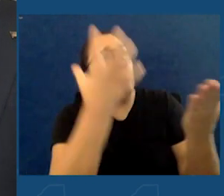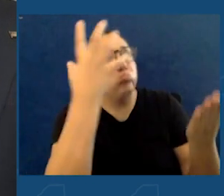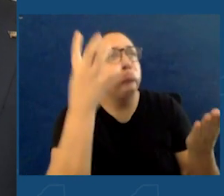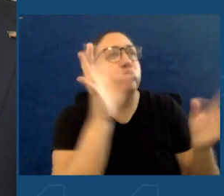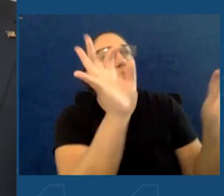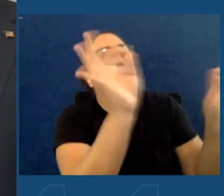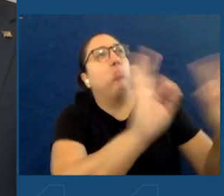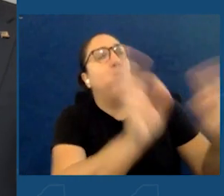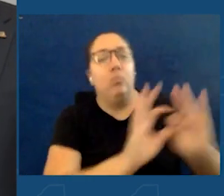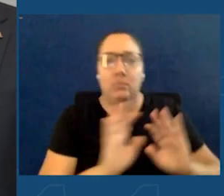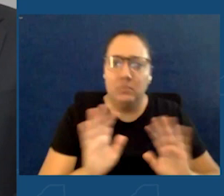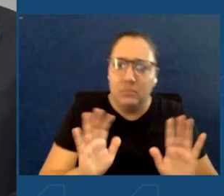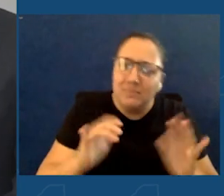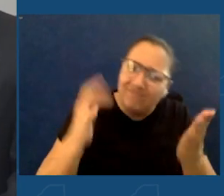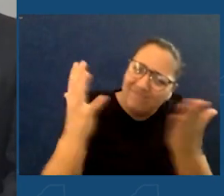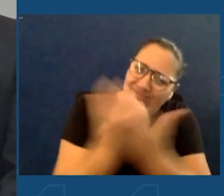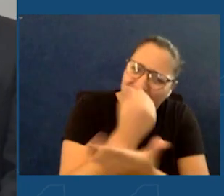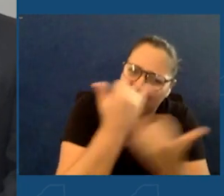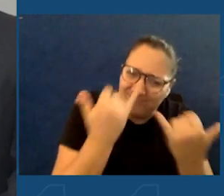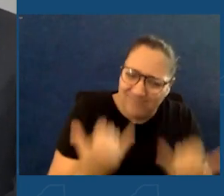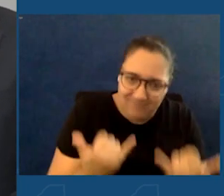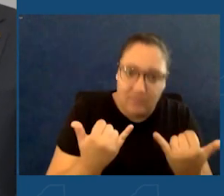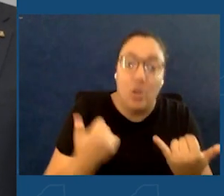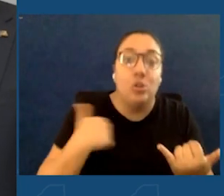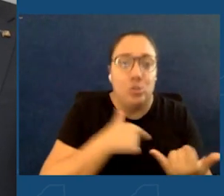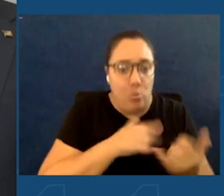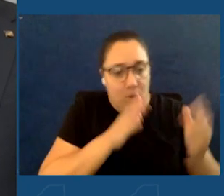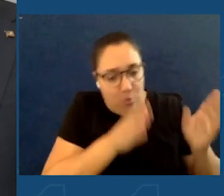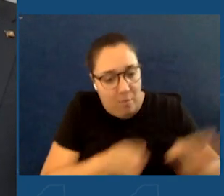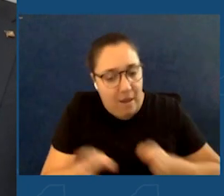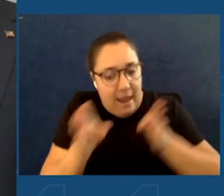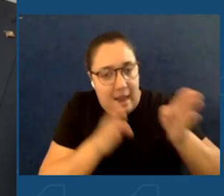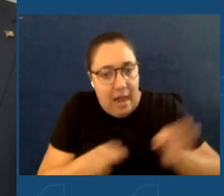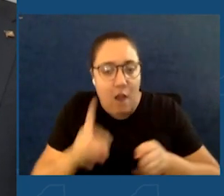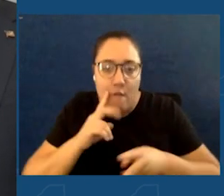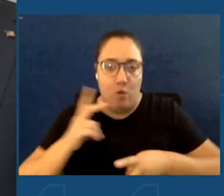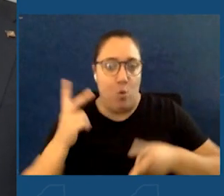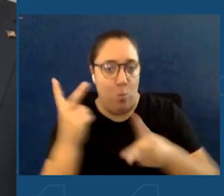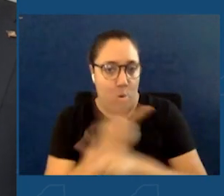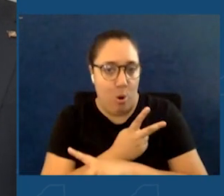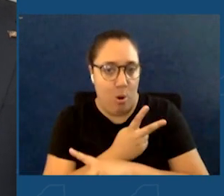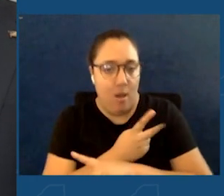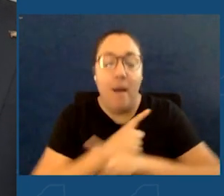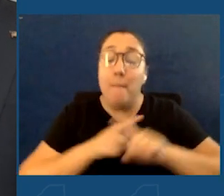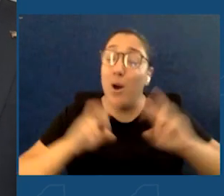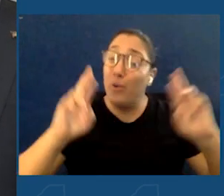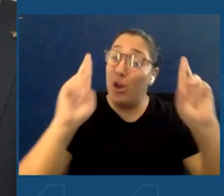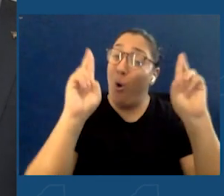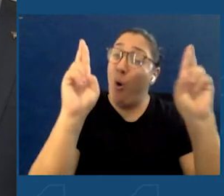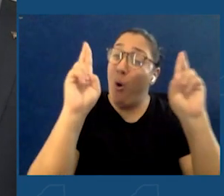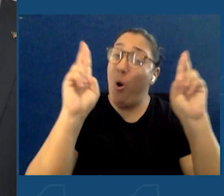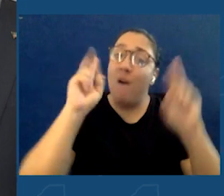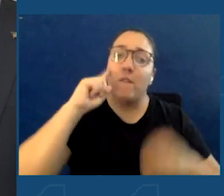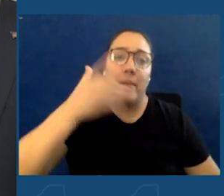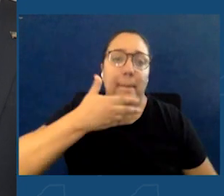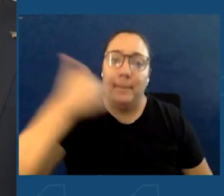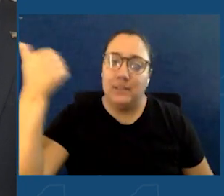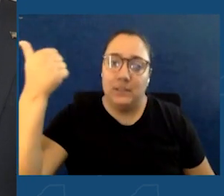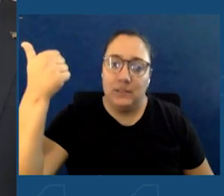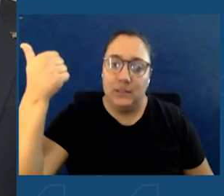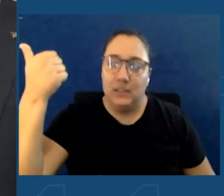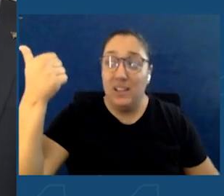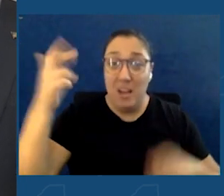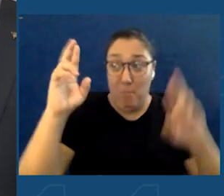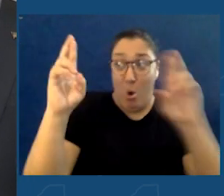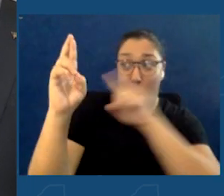worst and hoping for the best, but hope isn't a strategy, okay? We have to be ready for everything. And so